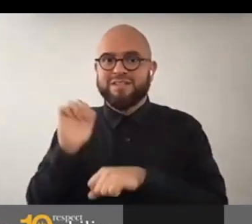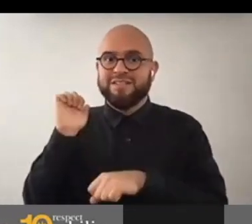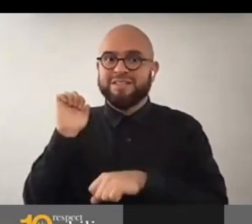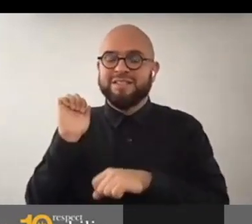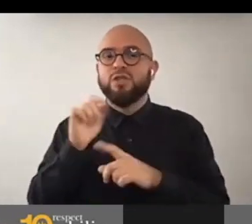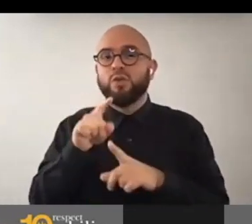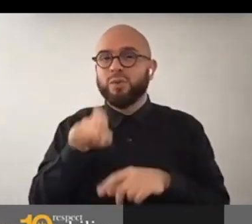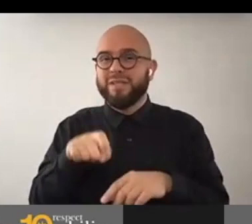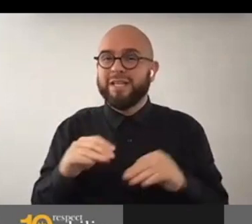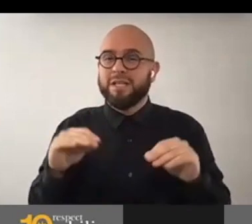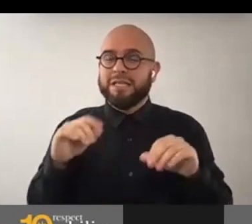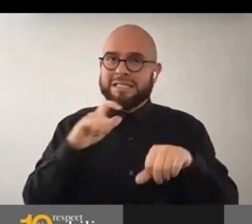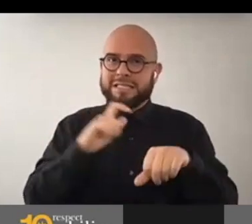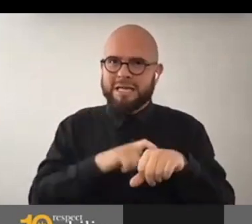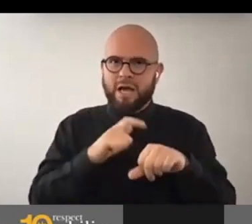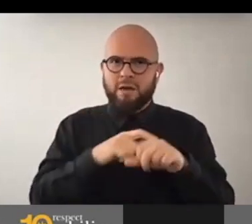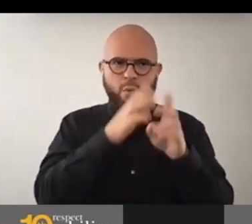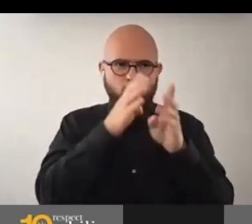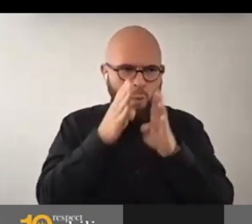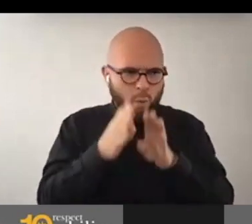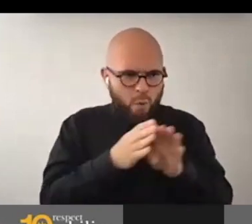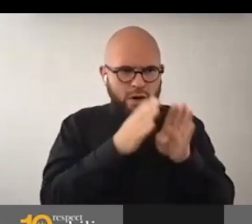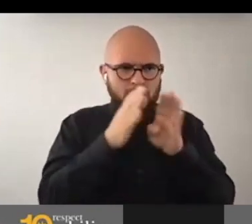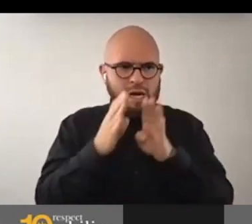organizing your thoughts on your goals,